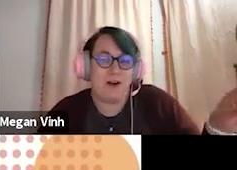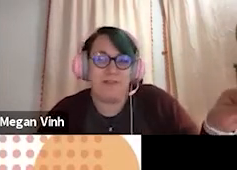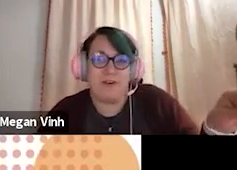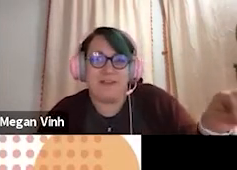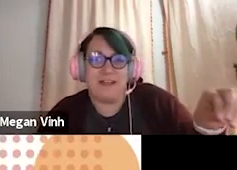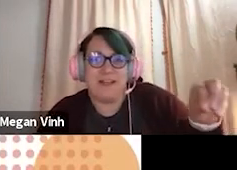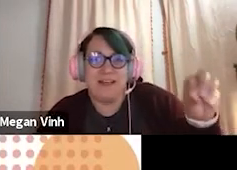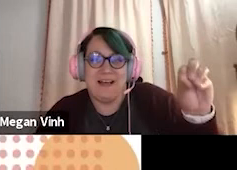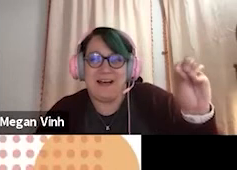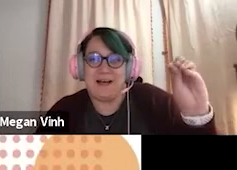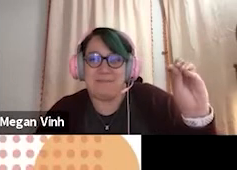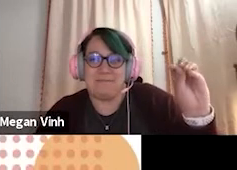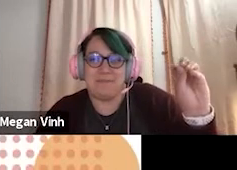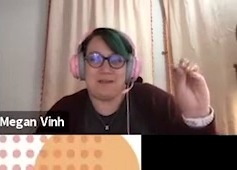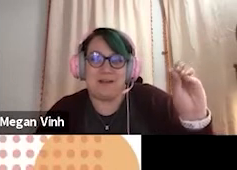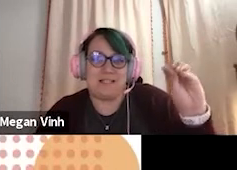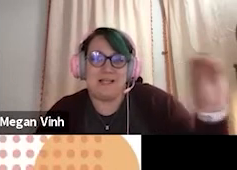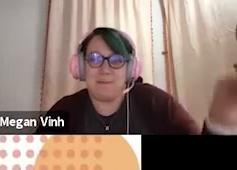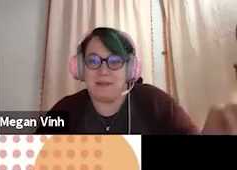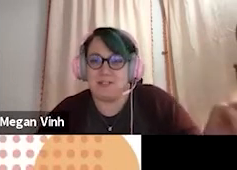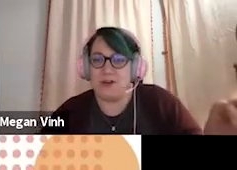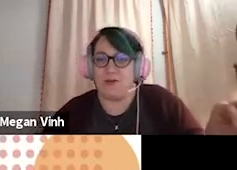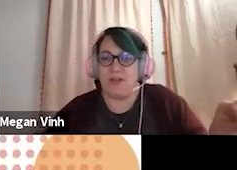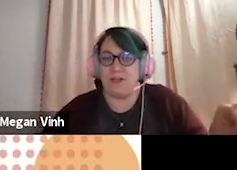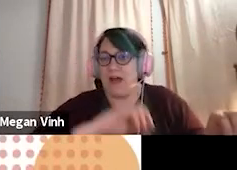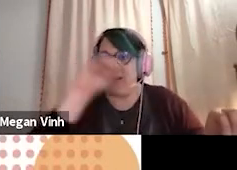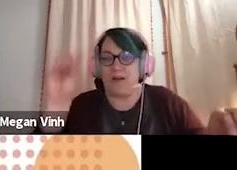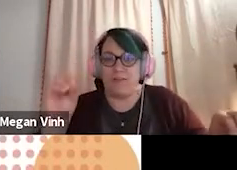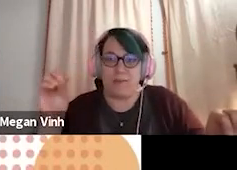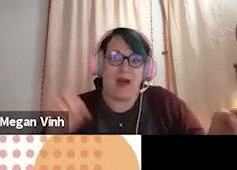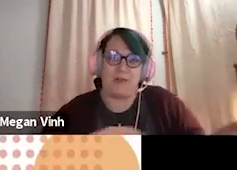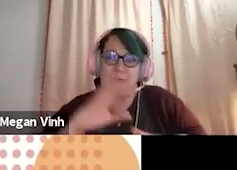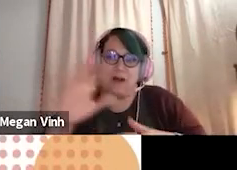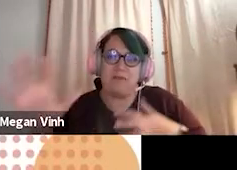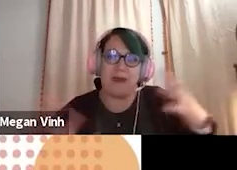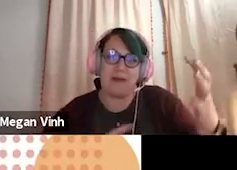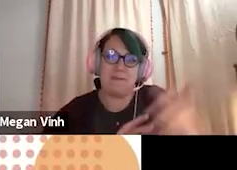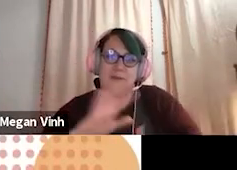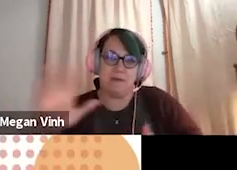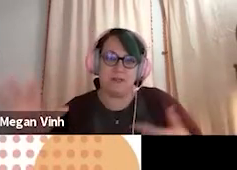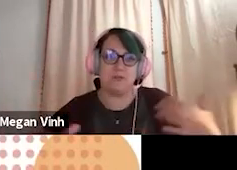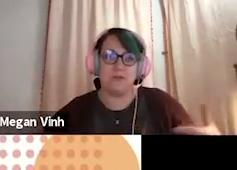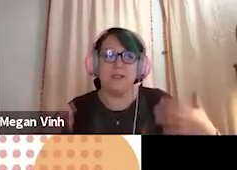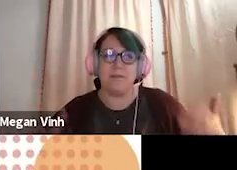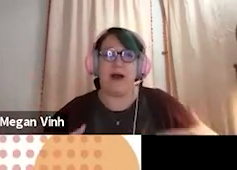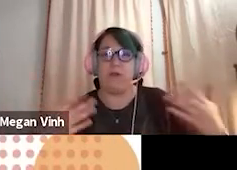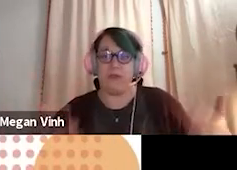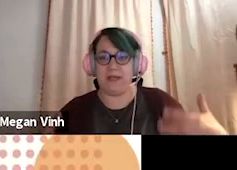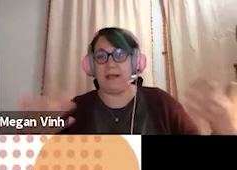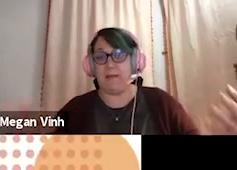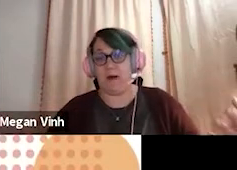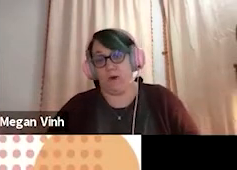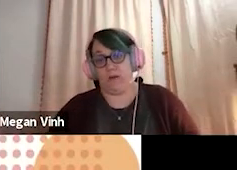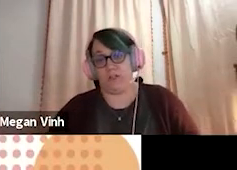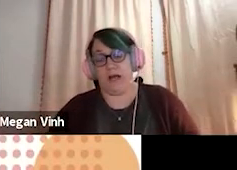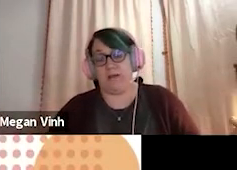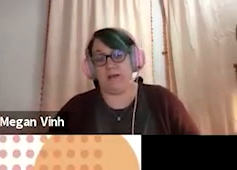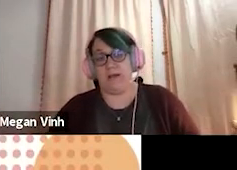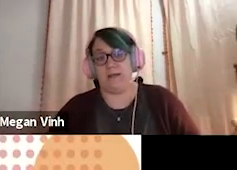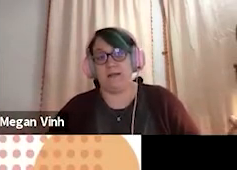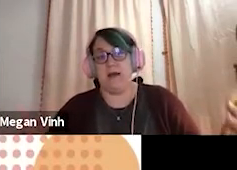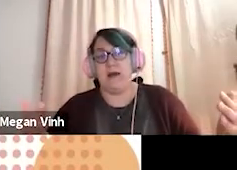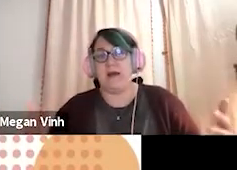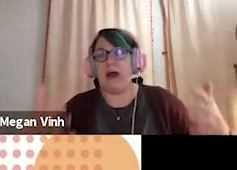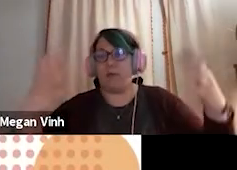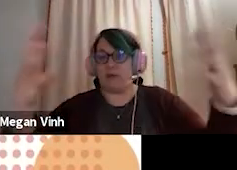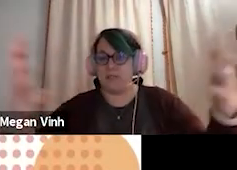you're off on the on a stepping stone and you've gotten off the path or whatever that might be, but it's really about thinking about where the child